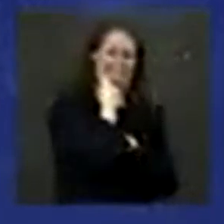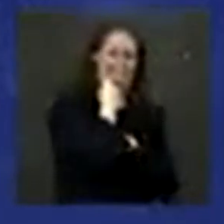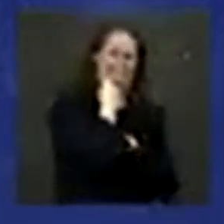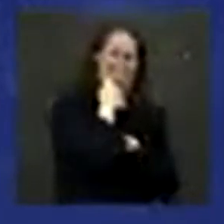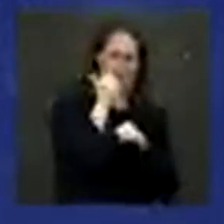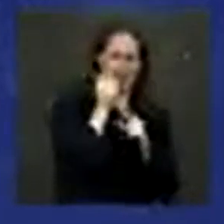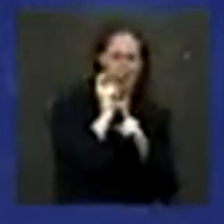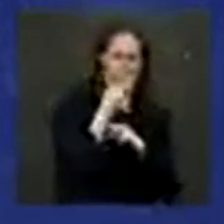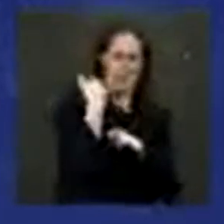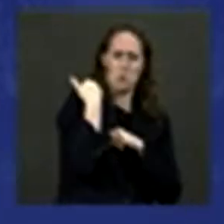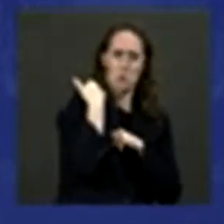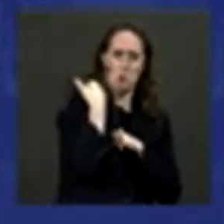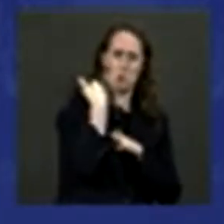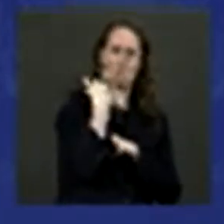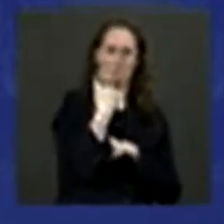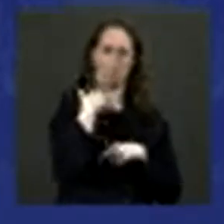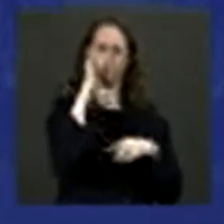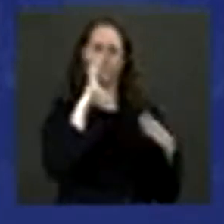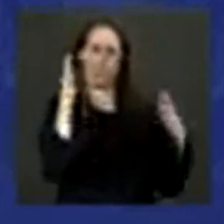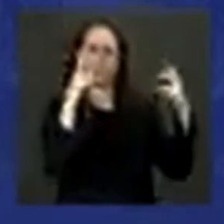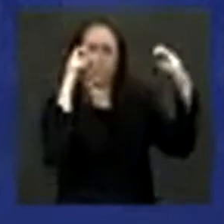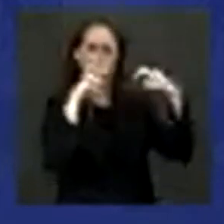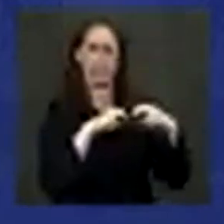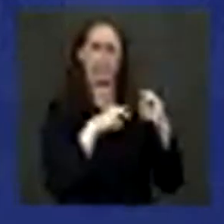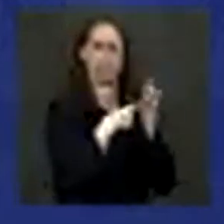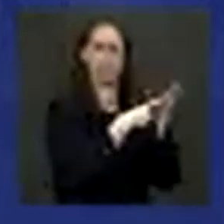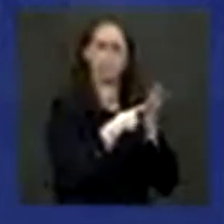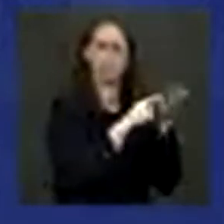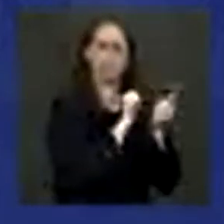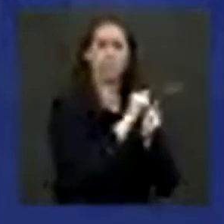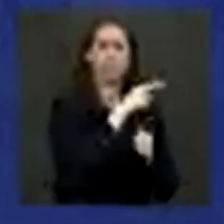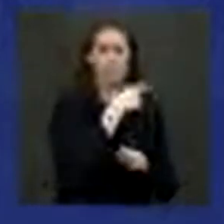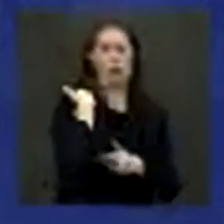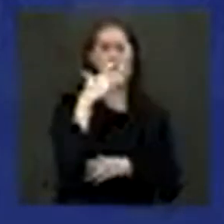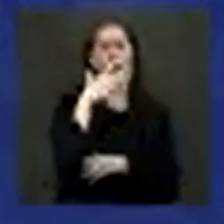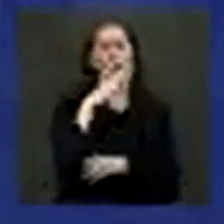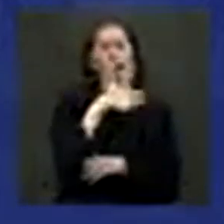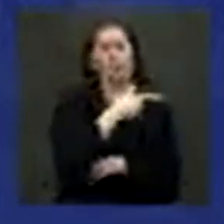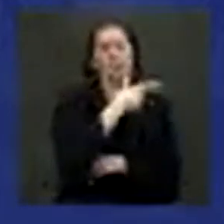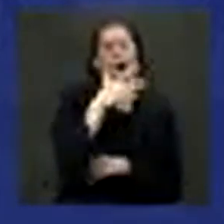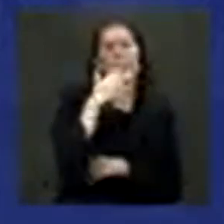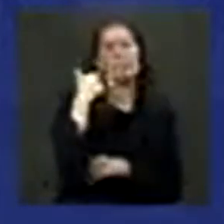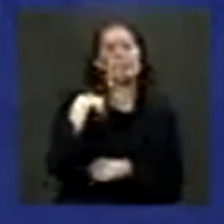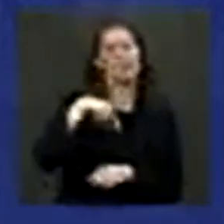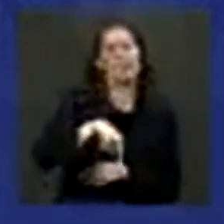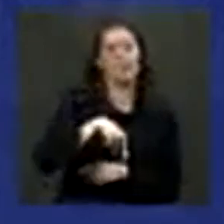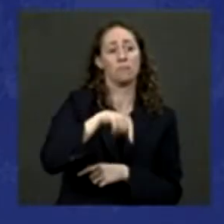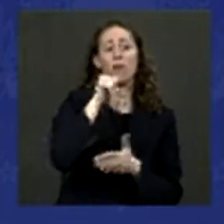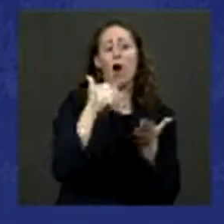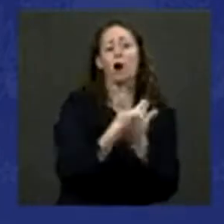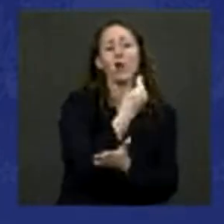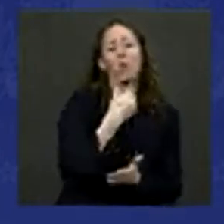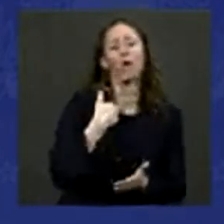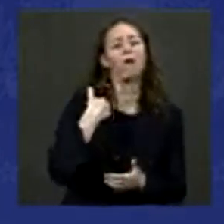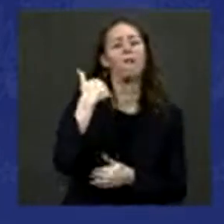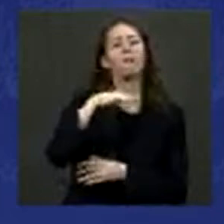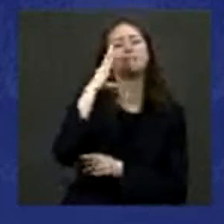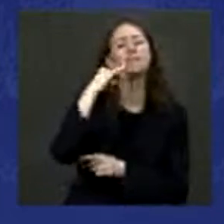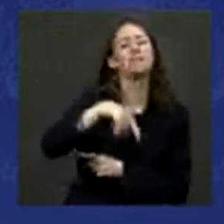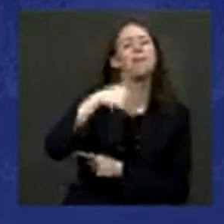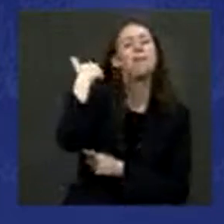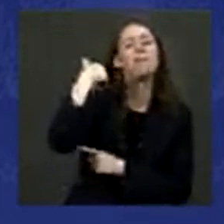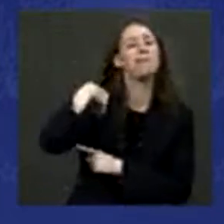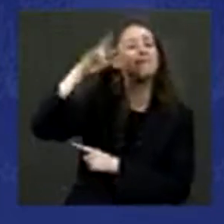talking to Mitch about it. He and I have been down this road once before, back when I was vice president, and I hope we can